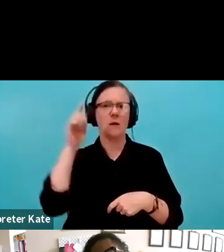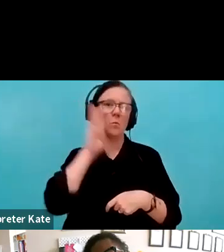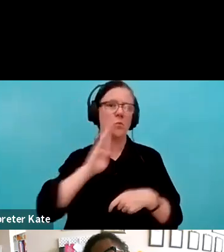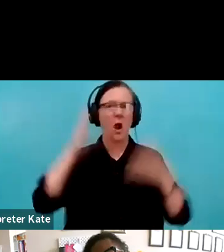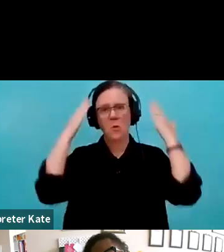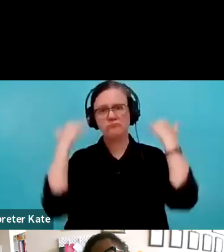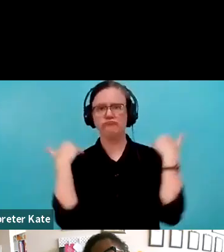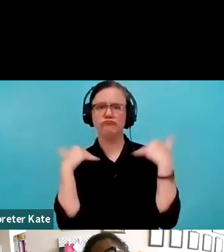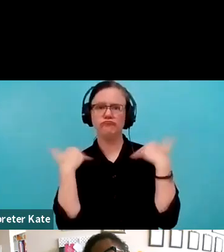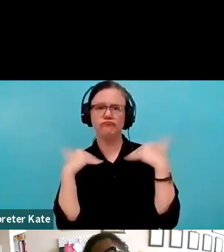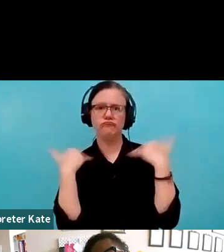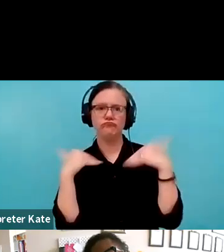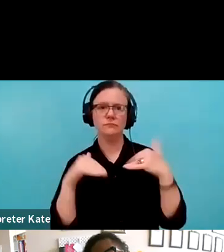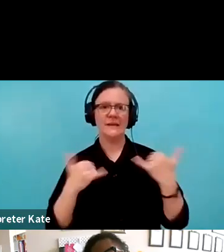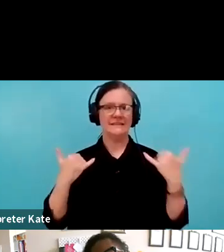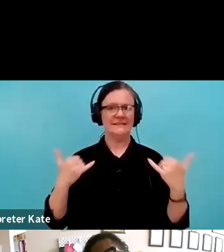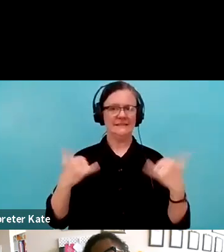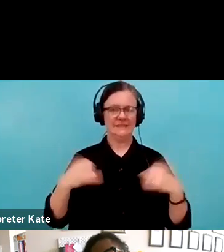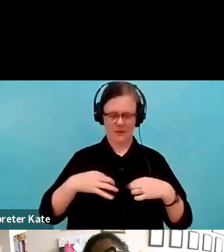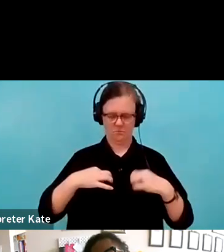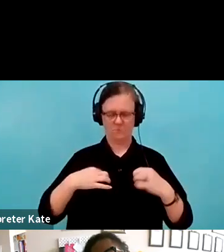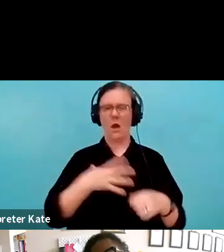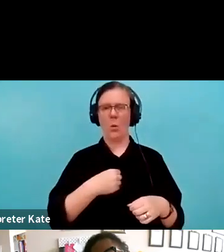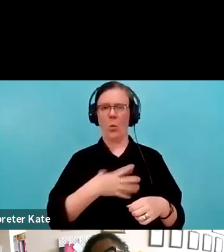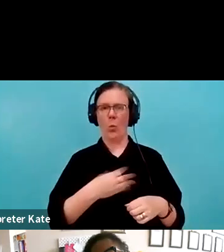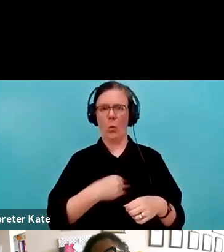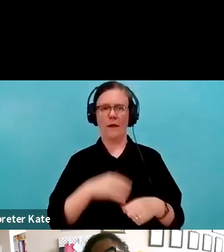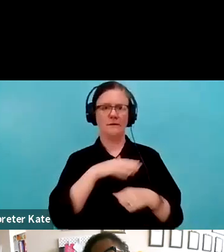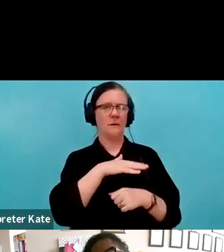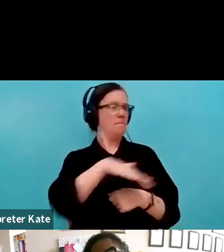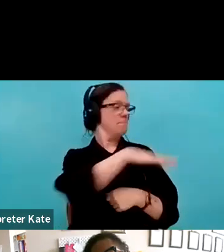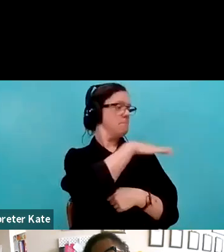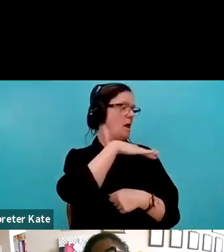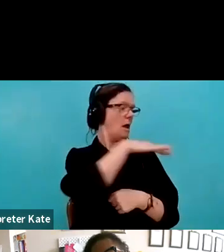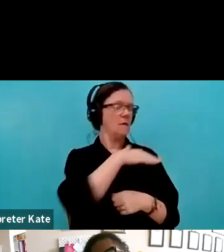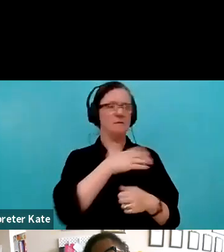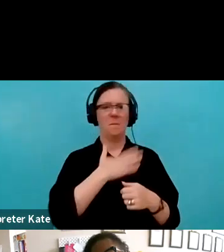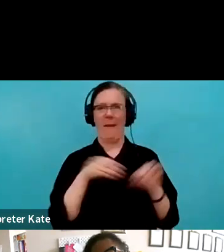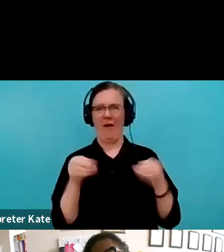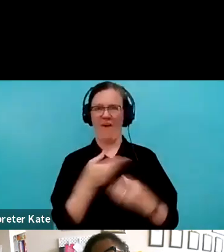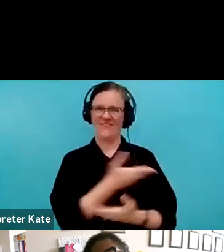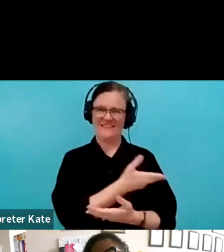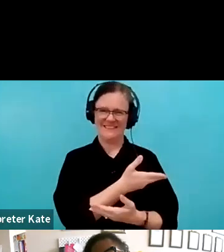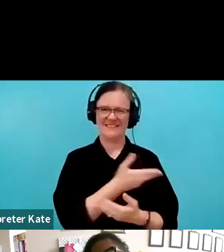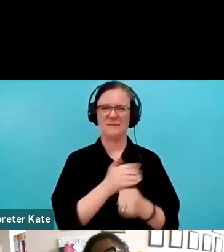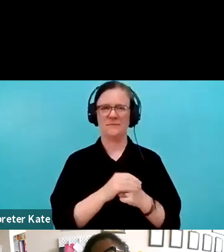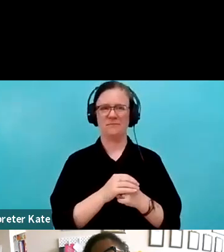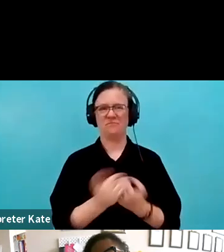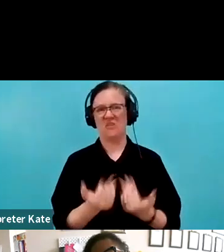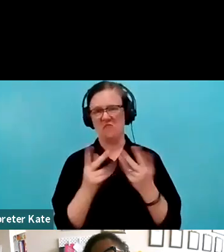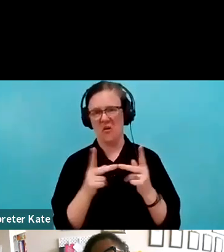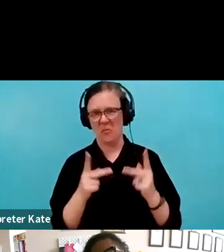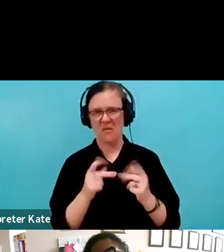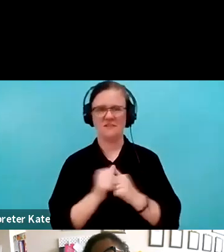length. Today I'm wearing a white t-shirt, and behind me you can see my office and fireplace and